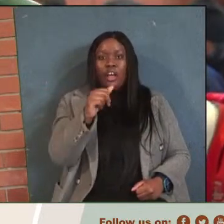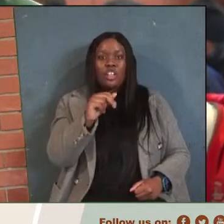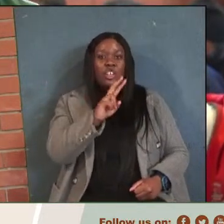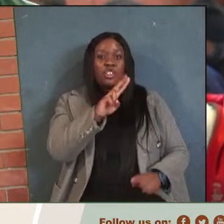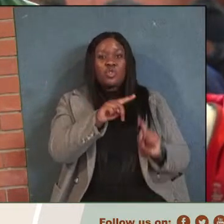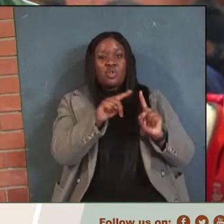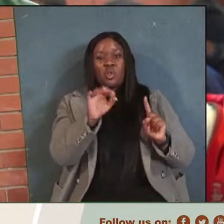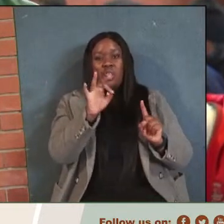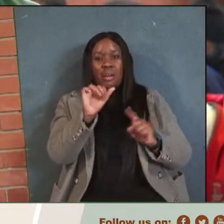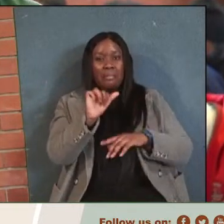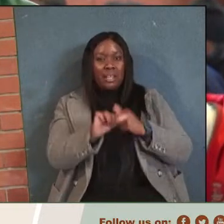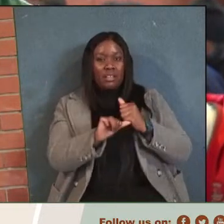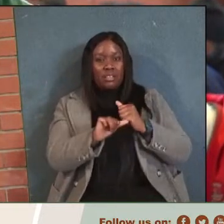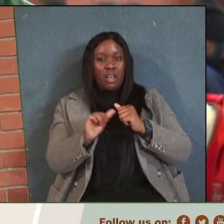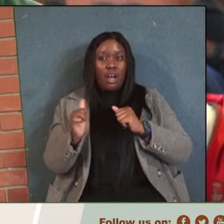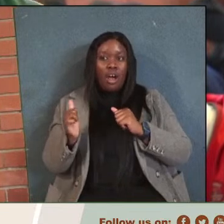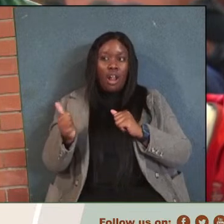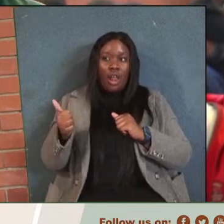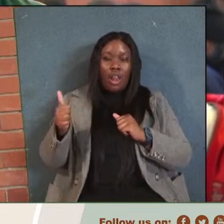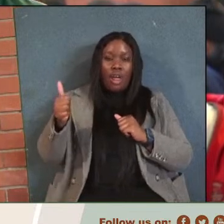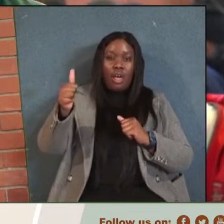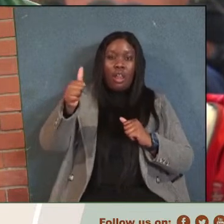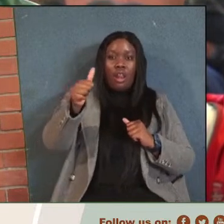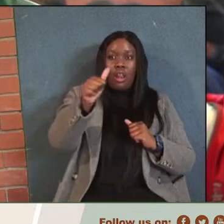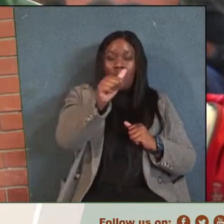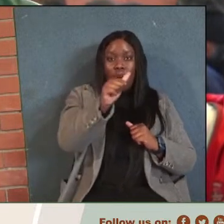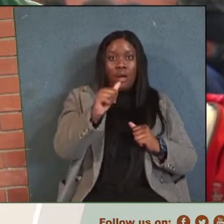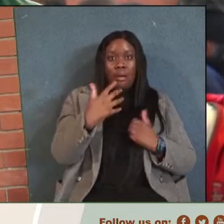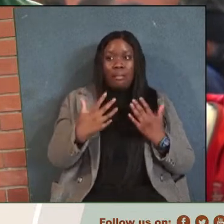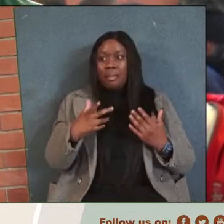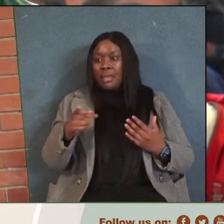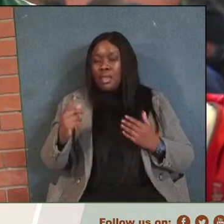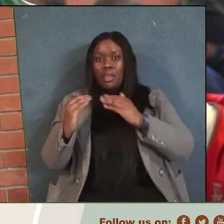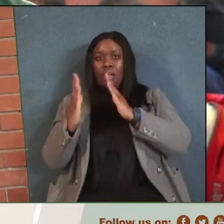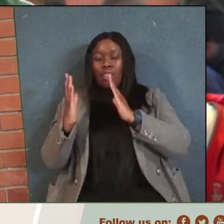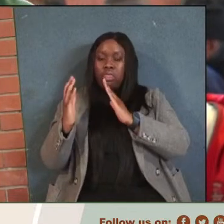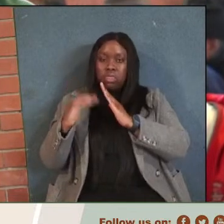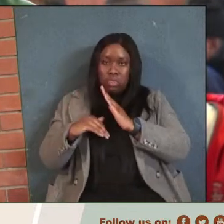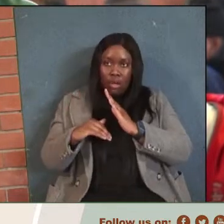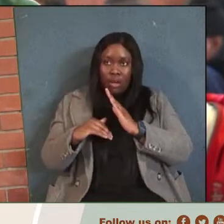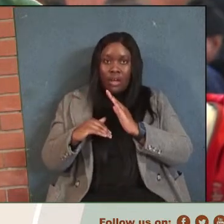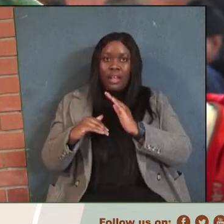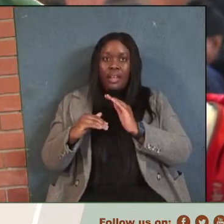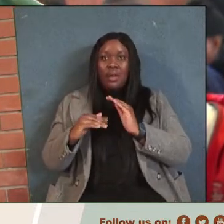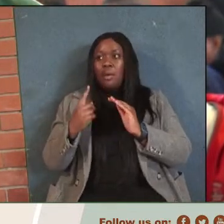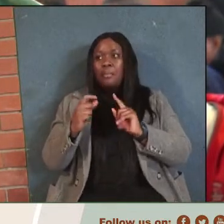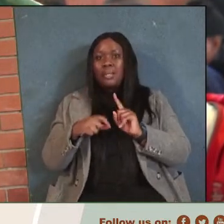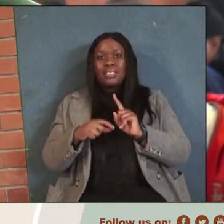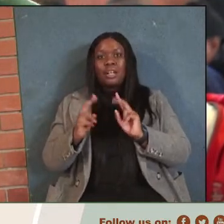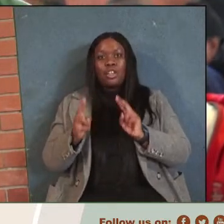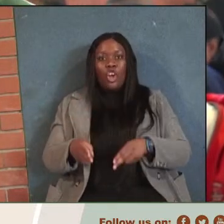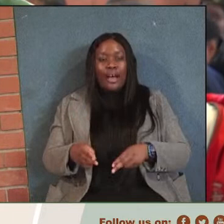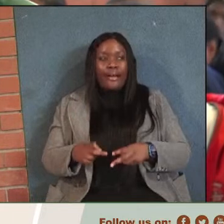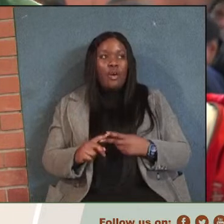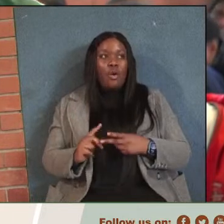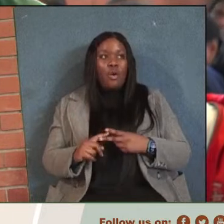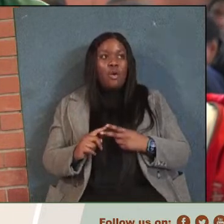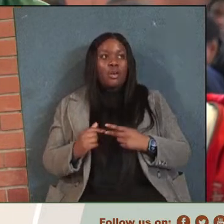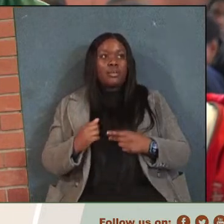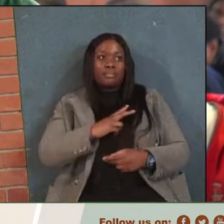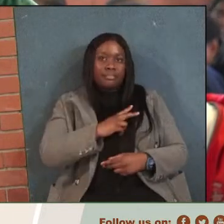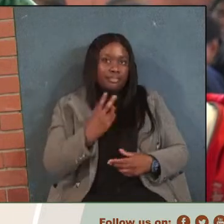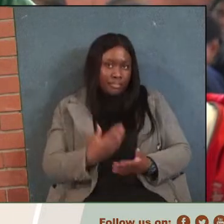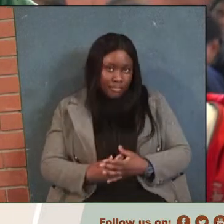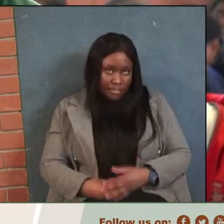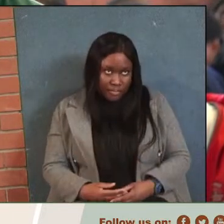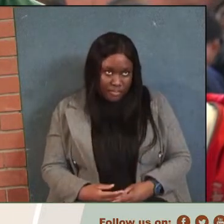2 to 3 months at most. By the time, someone's life could be lost, or worse, they could be injured, or even worse, lost their lives, yeah.